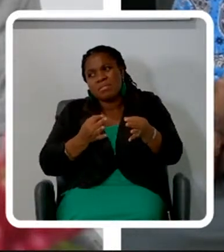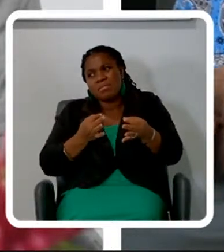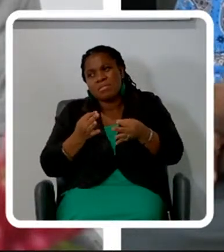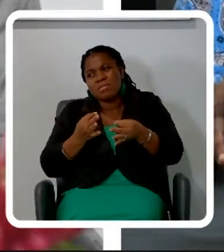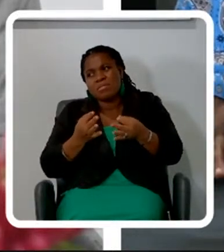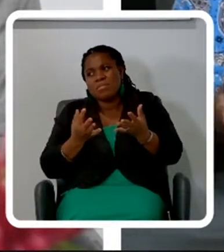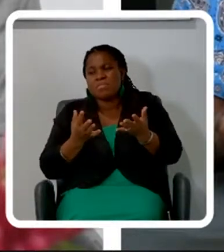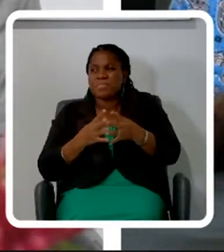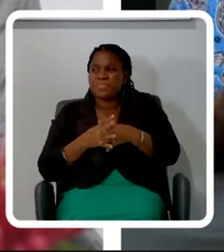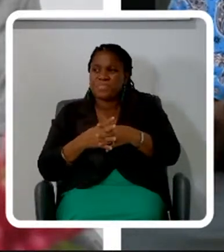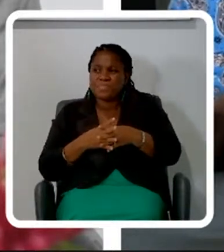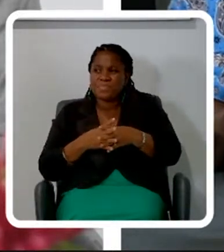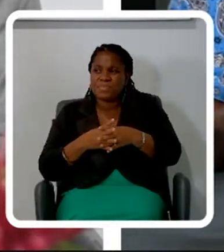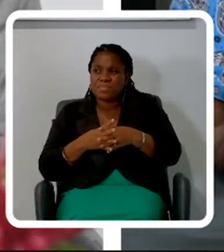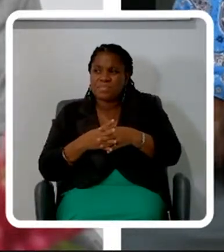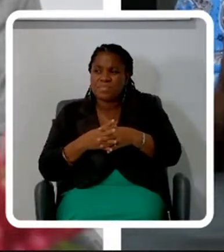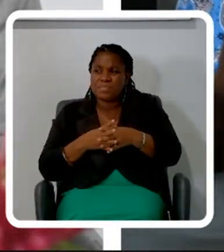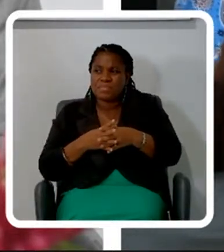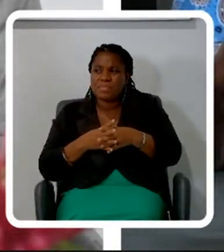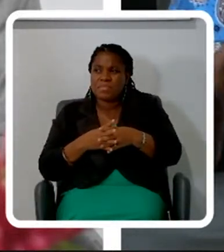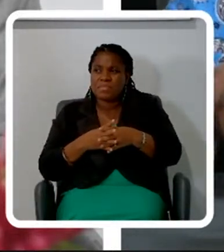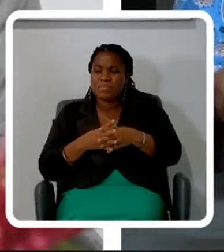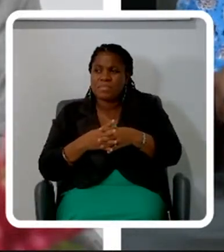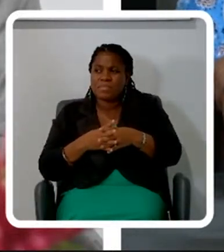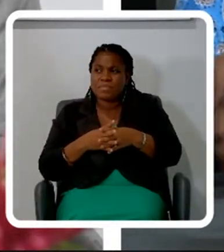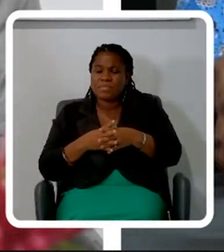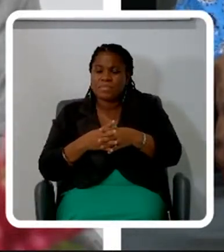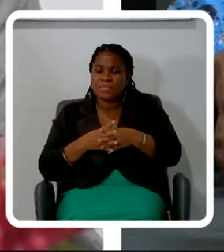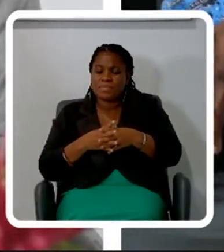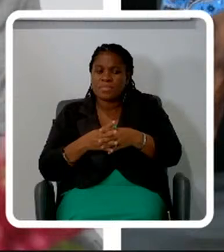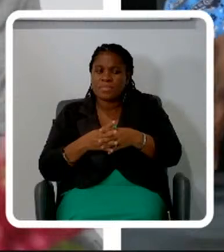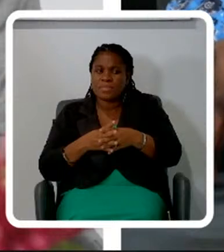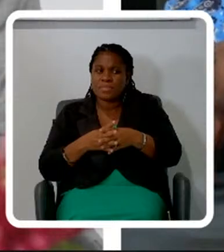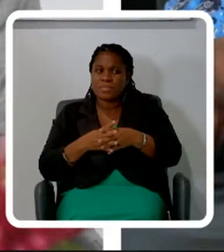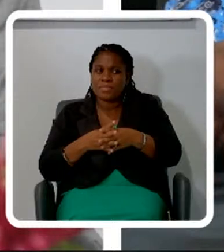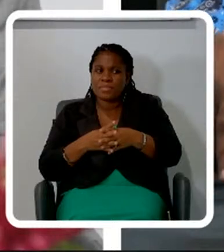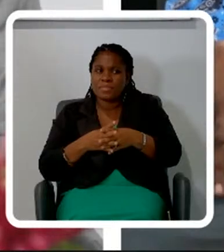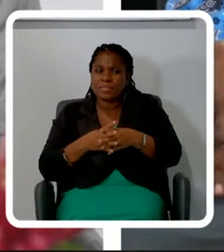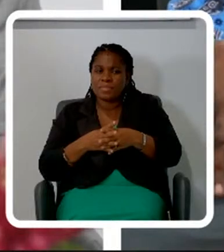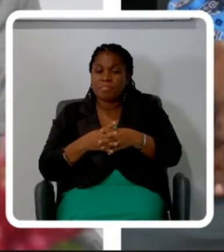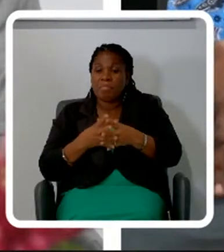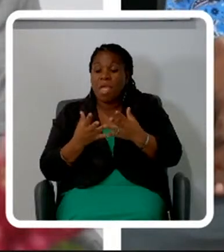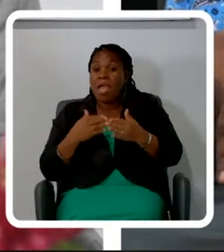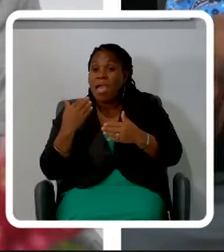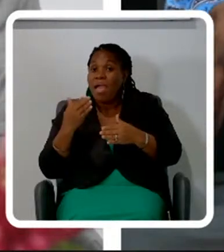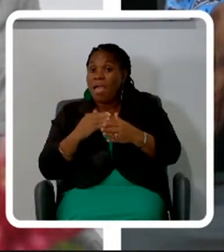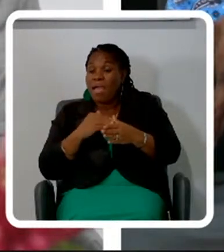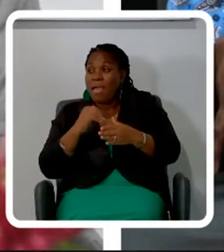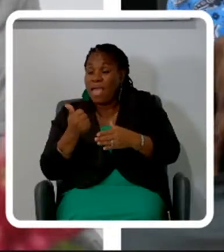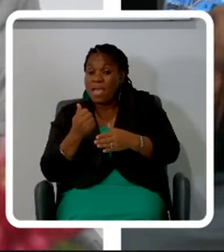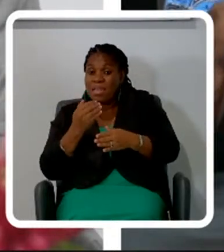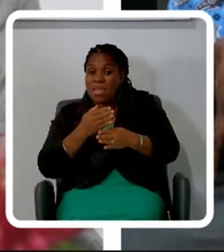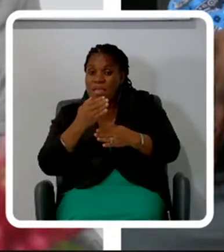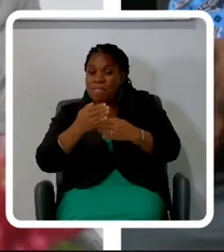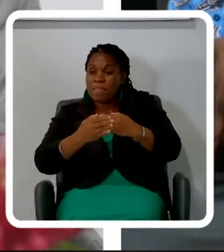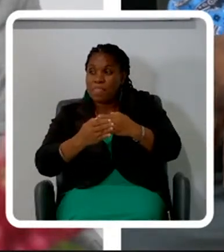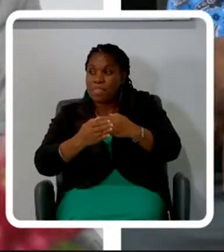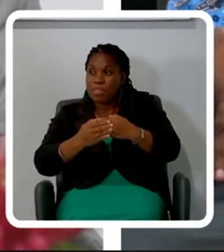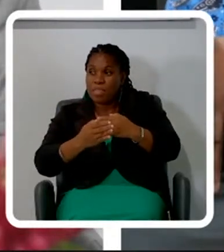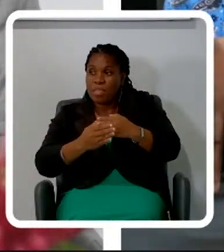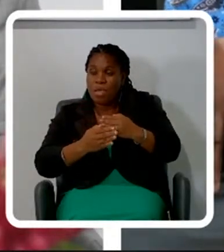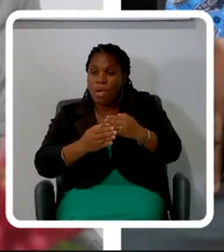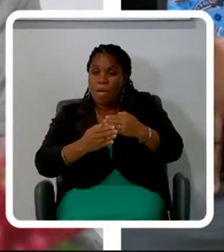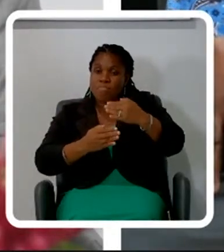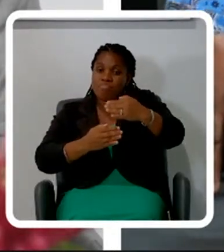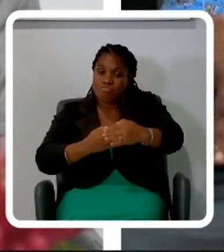how should I say, with any specifics, has there been any progress been made in regards to getting these